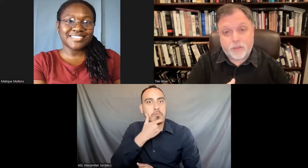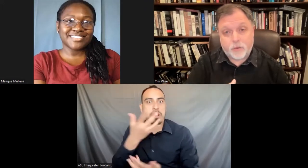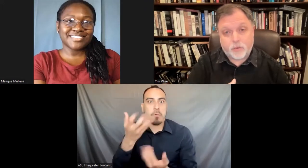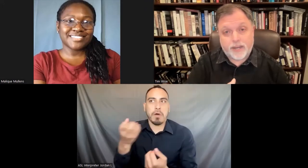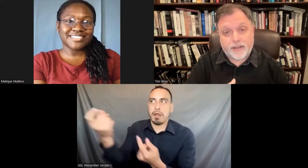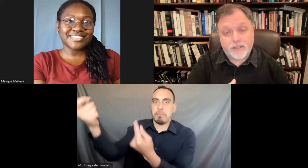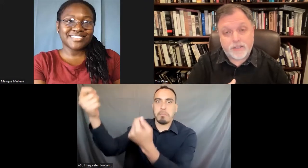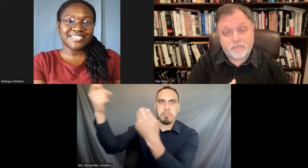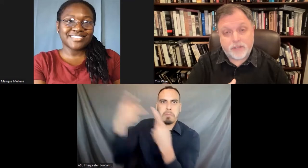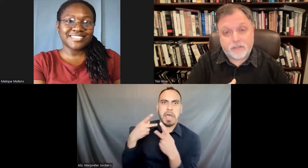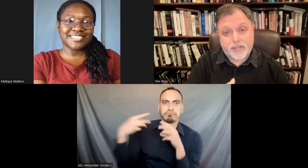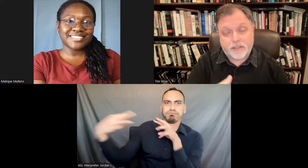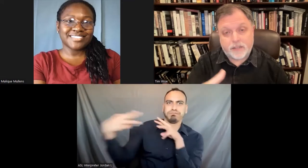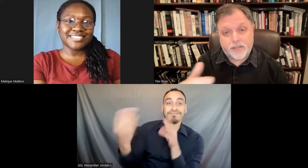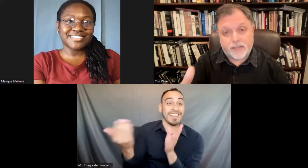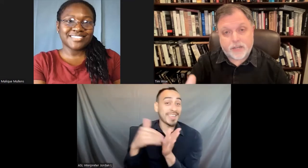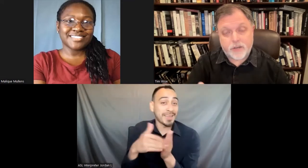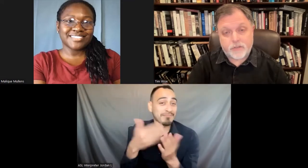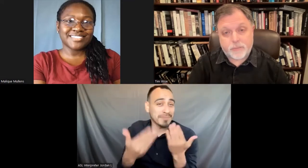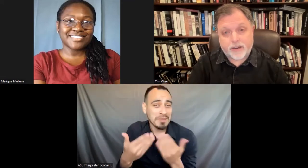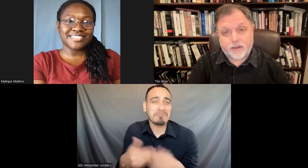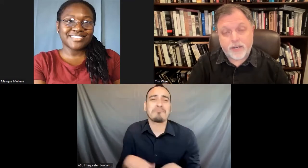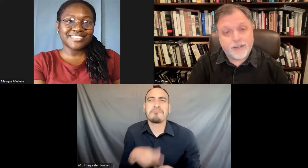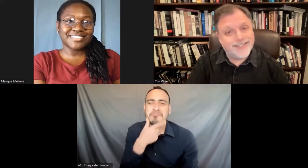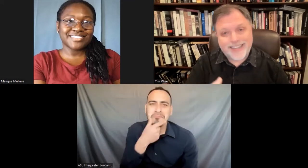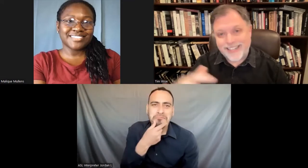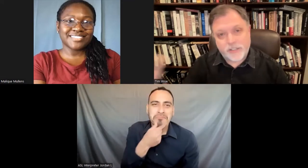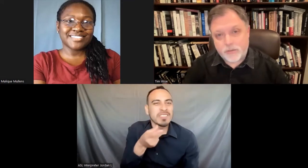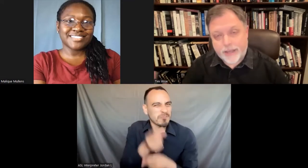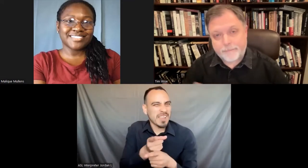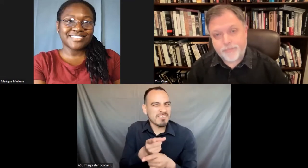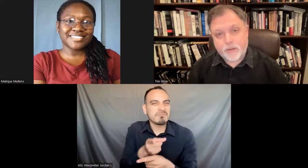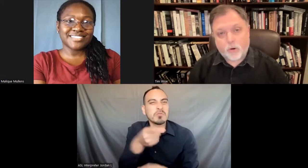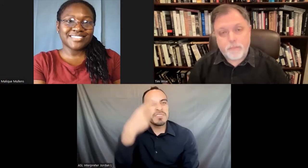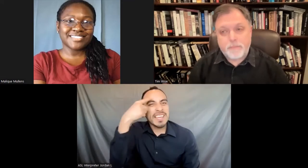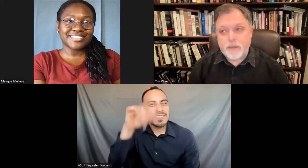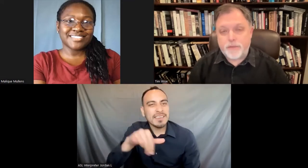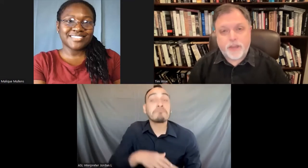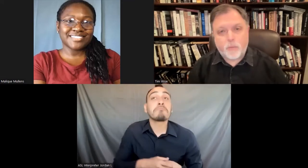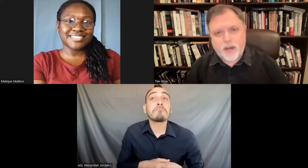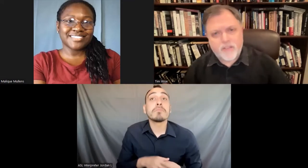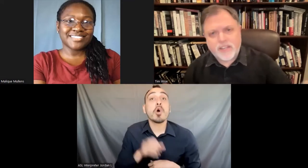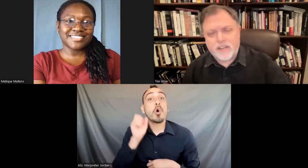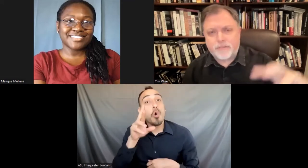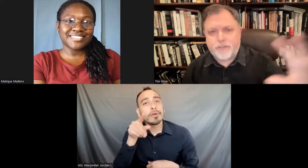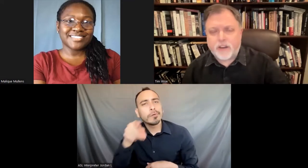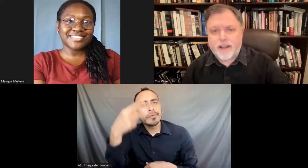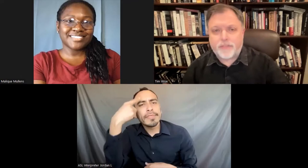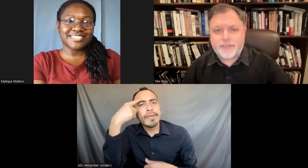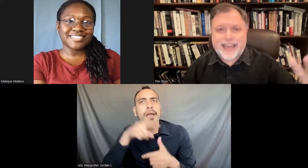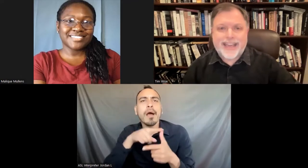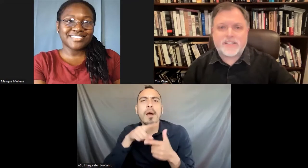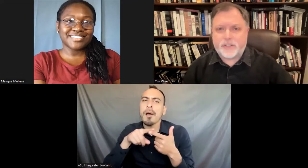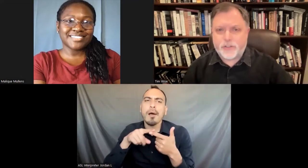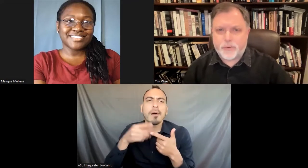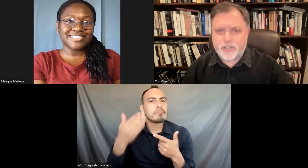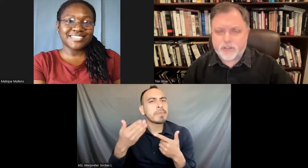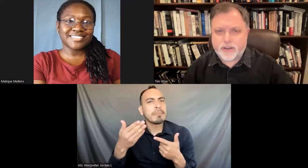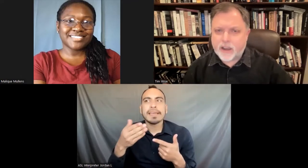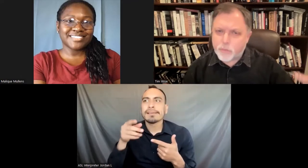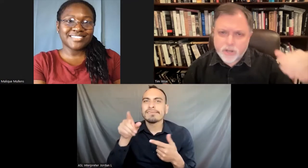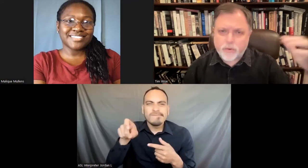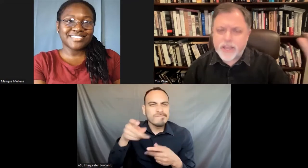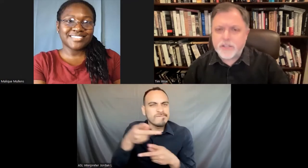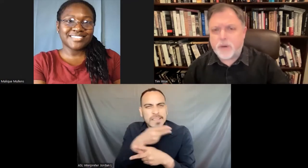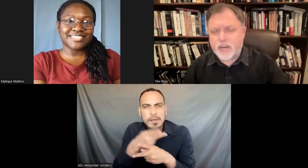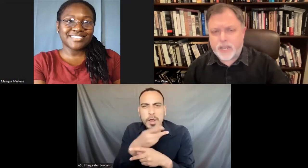have another run at us and, you know, take the country back, right? They didn't do that. Or maybe you think, well, they needed to figure out the tax situation.